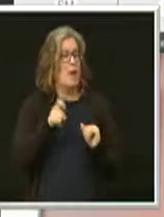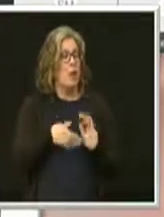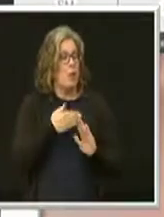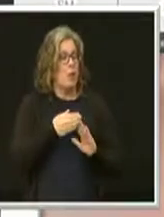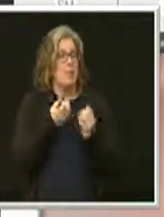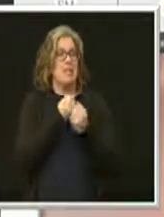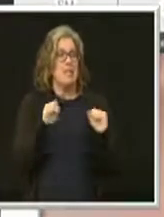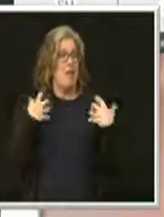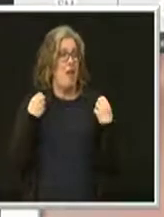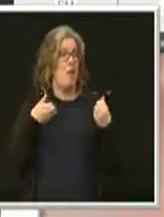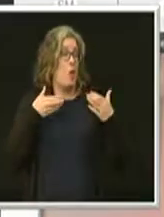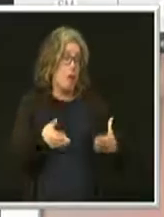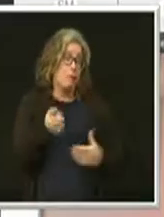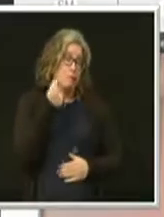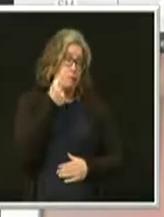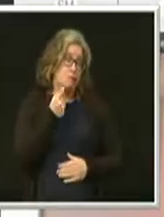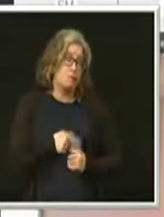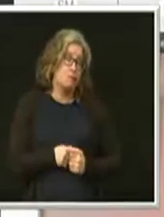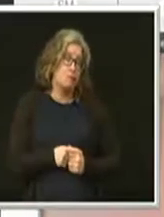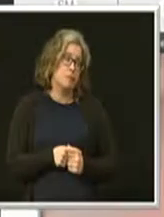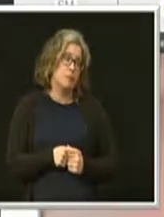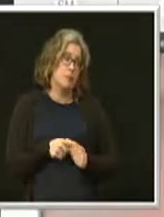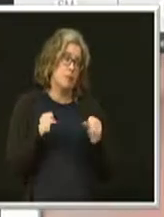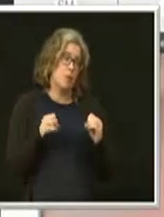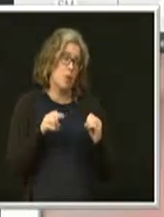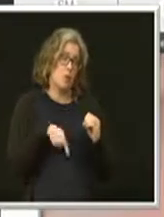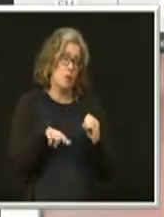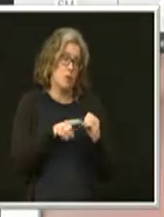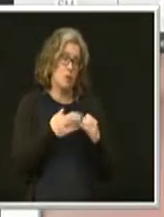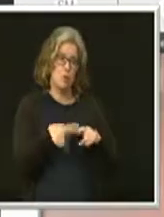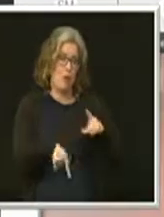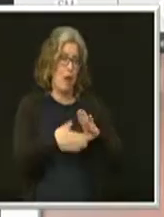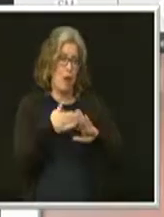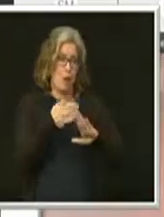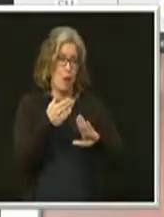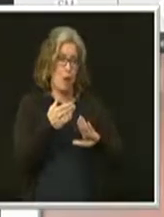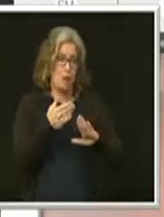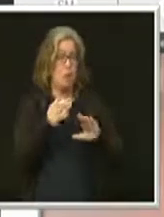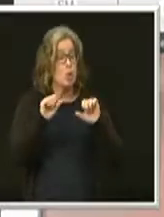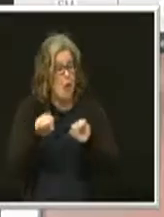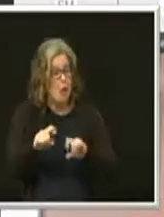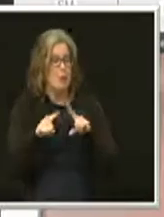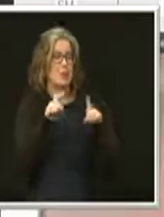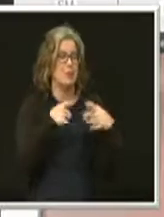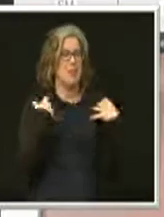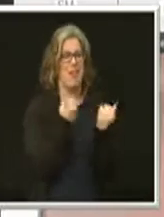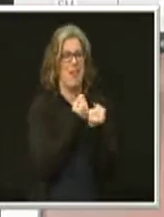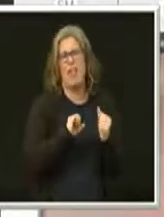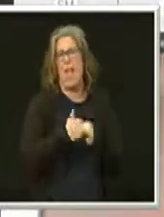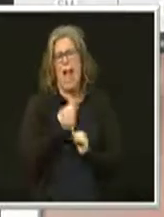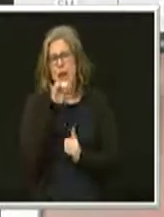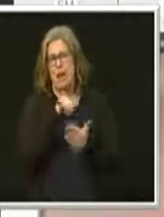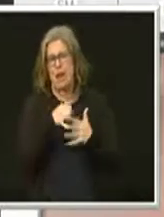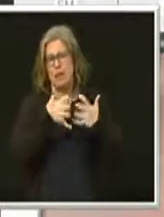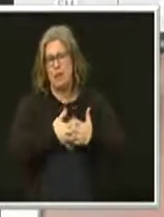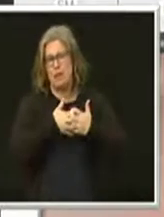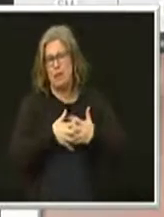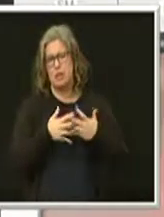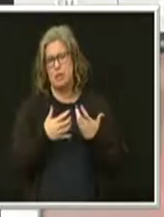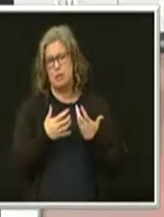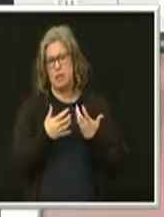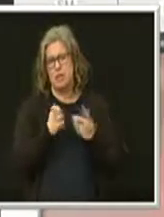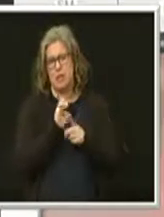in a safe and healthy way, though. Okay, so those are the things. You can't operate, but you got to be safe and healthy. So how do you do that in a manufacturing